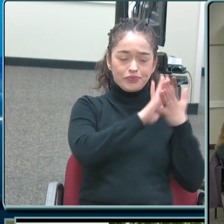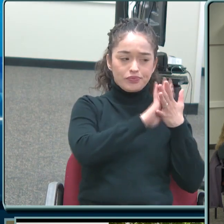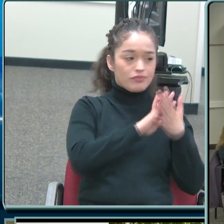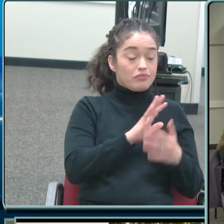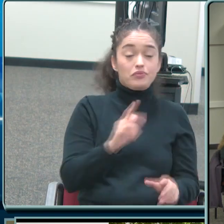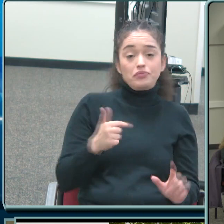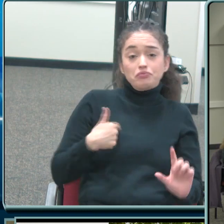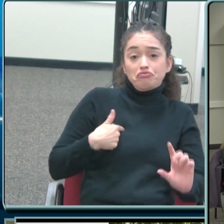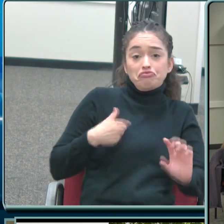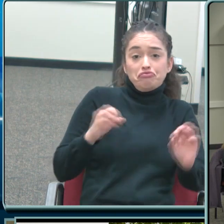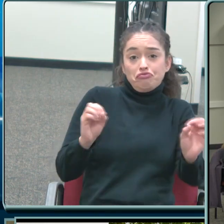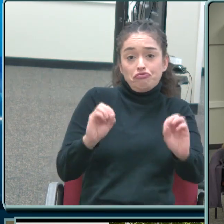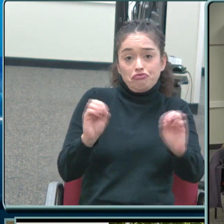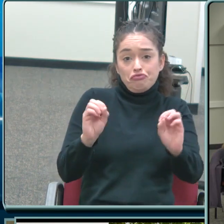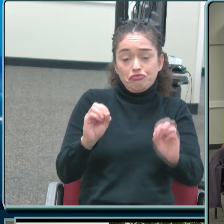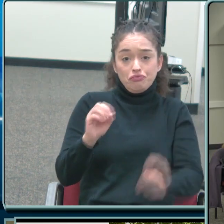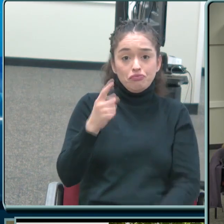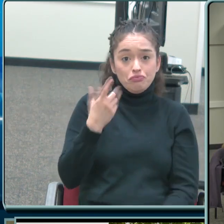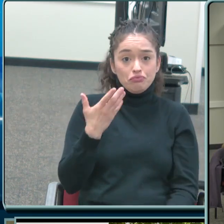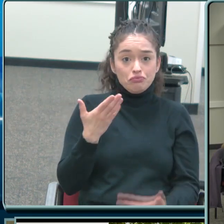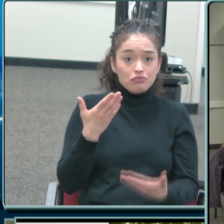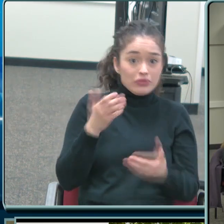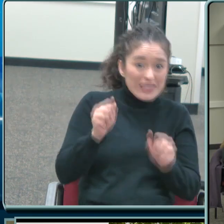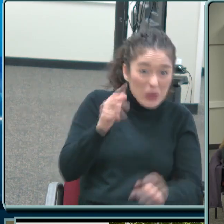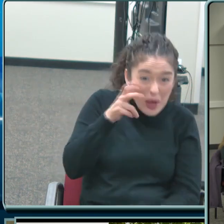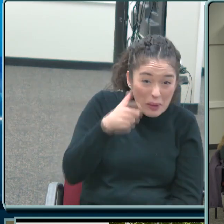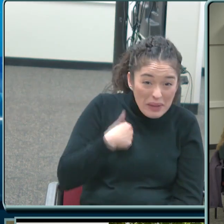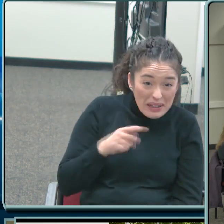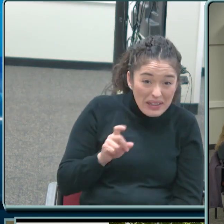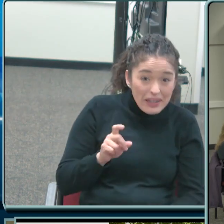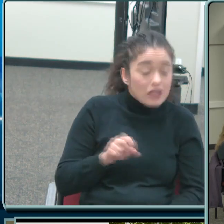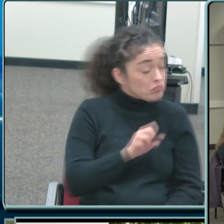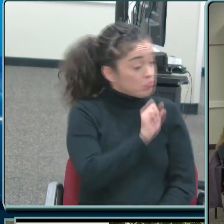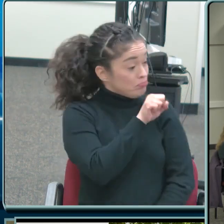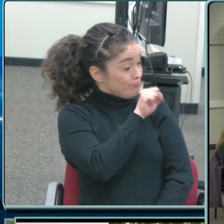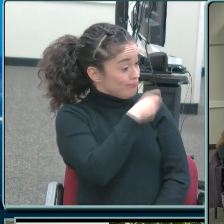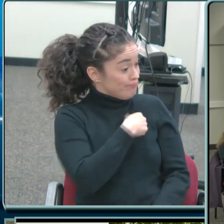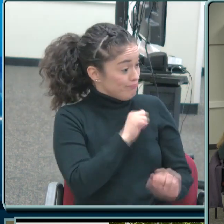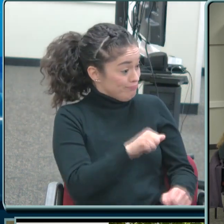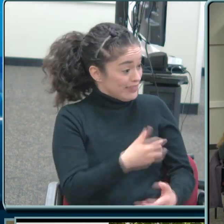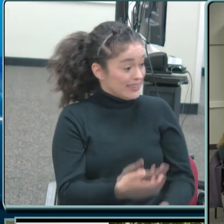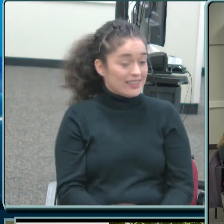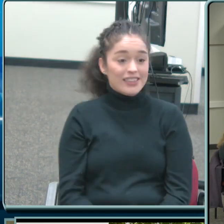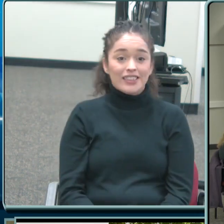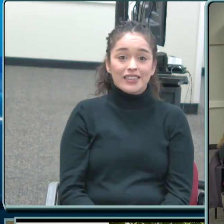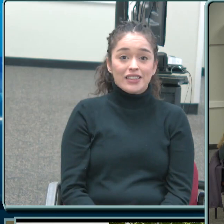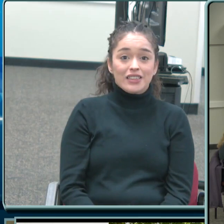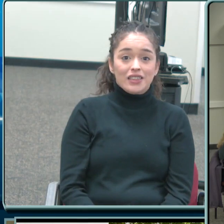I don't. Can you hear me? We can this time, yeah.